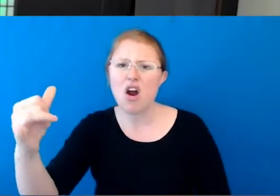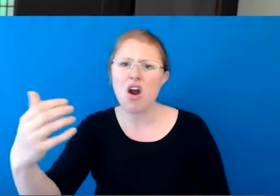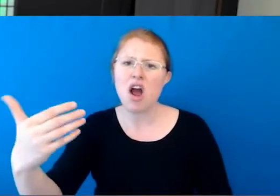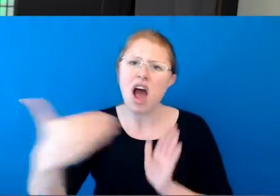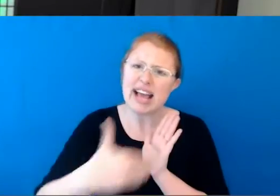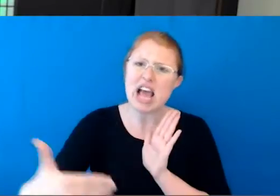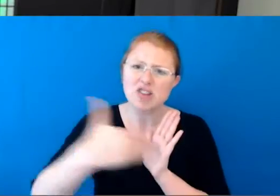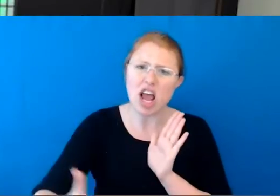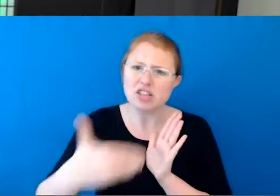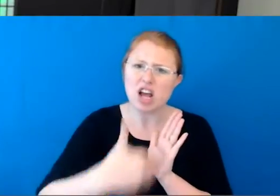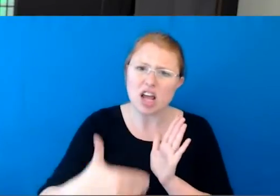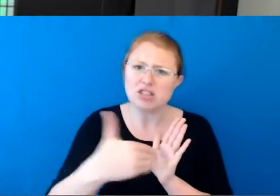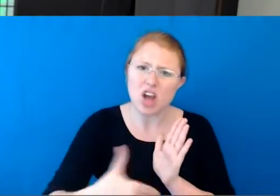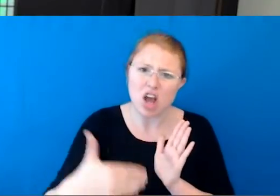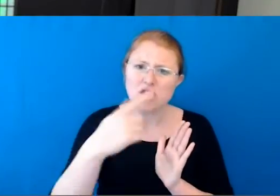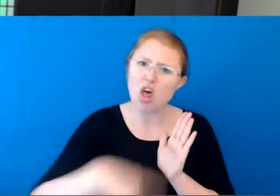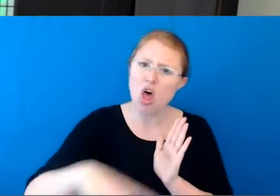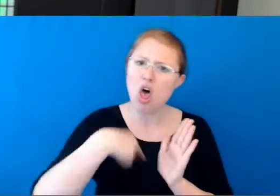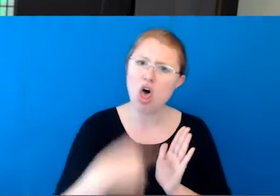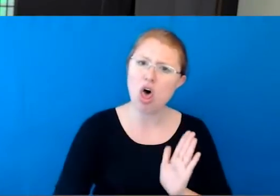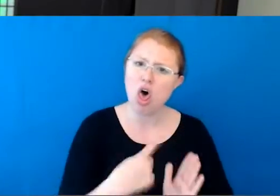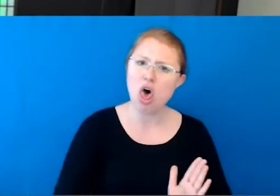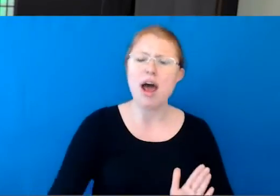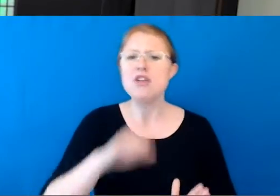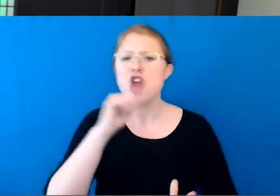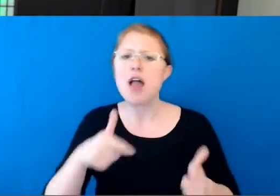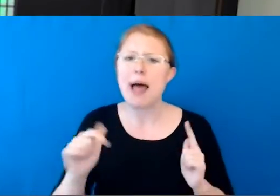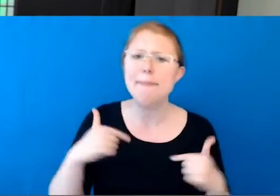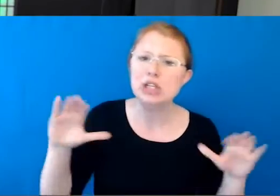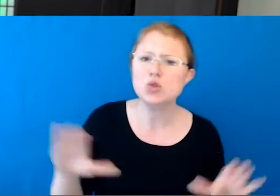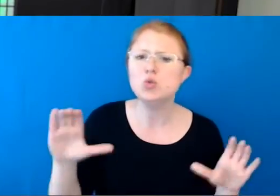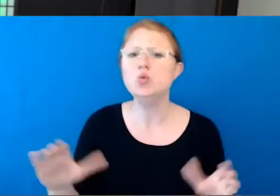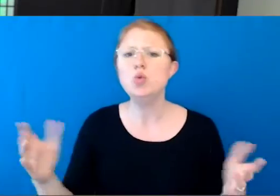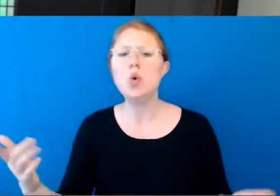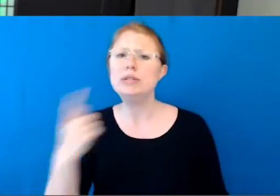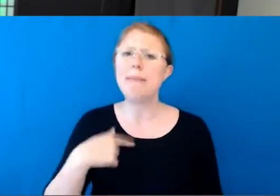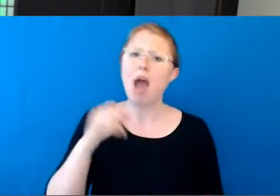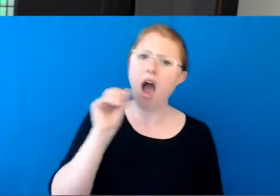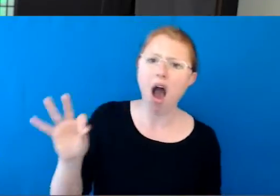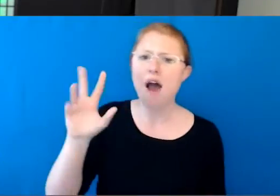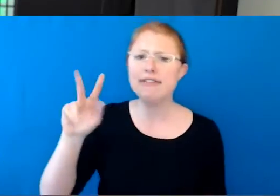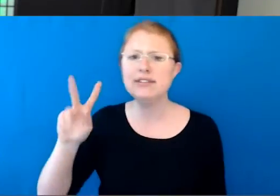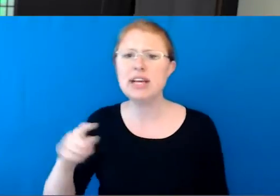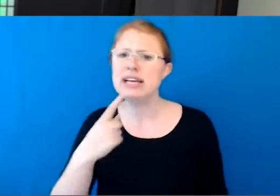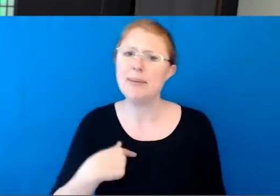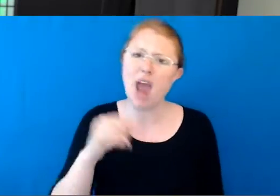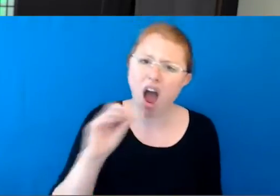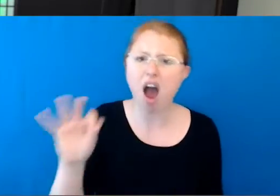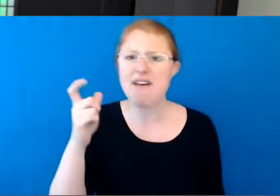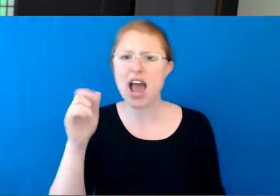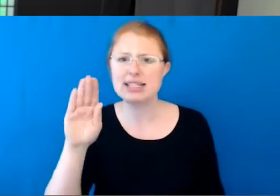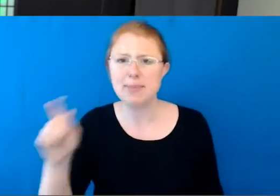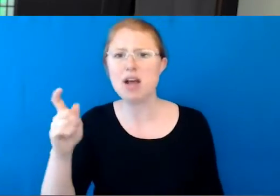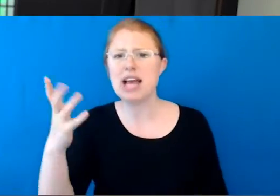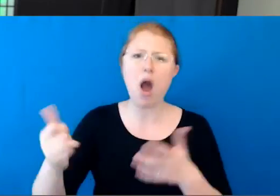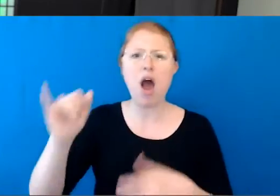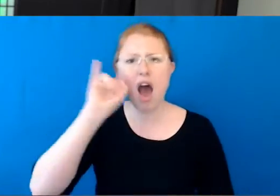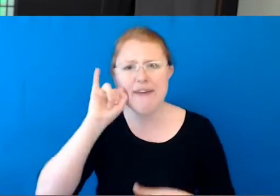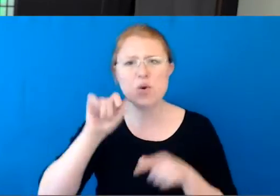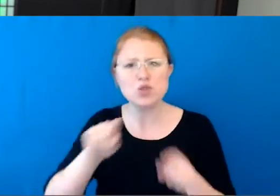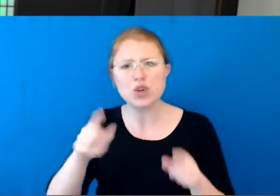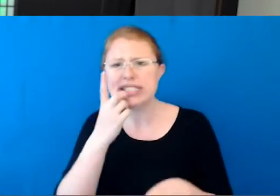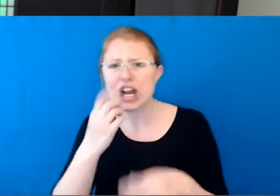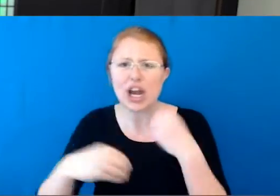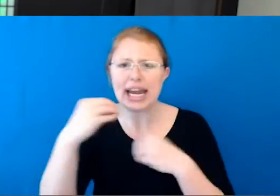that you want to do, and she makes you turn off the Xbox, and she won't let you, you know, play on your iPhone during dinner, all those things that it's like, you